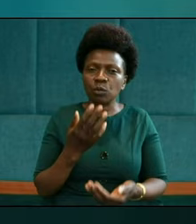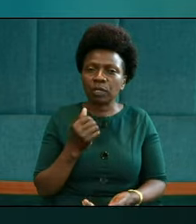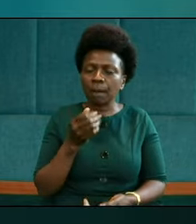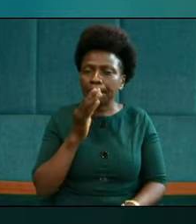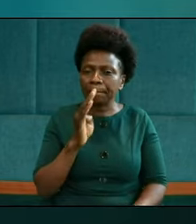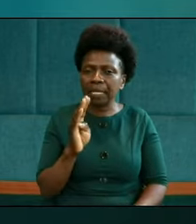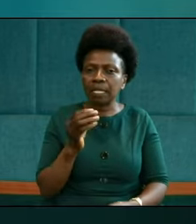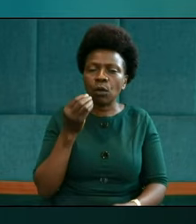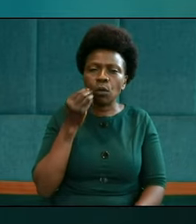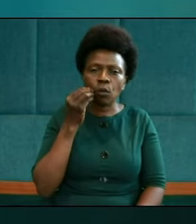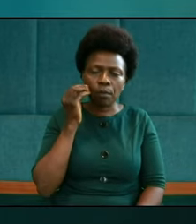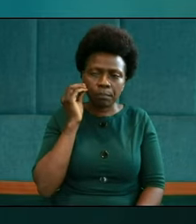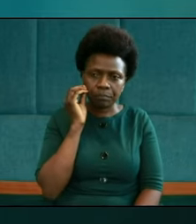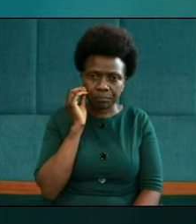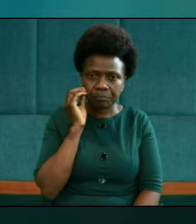at home.